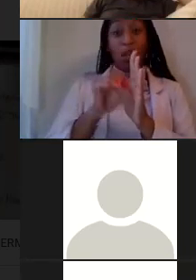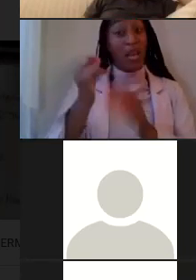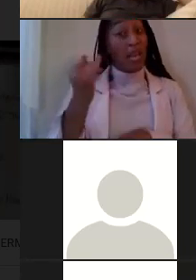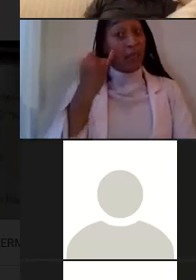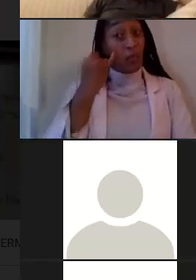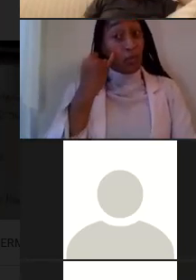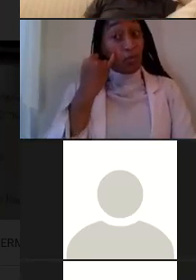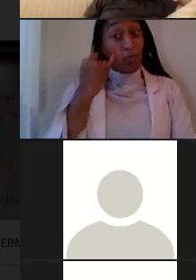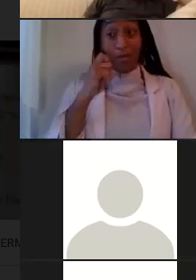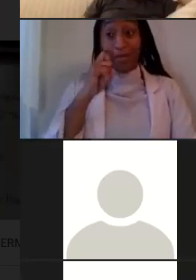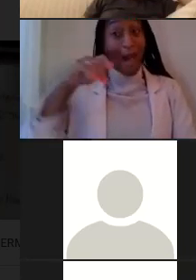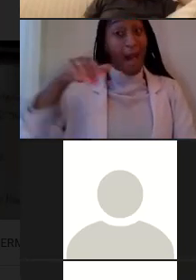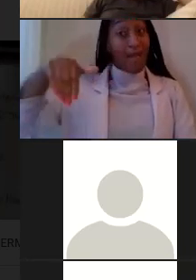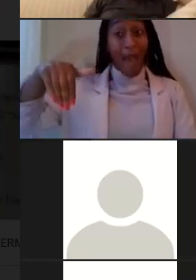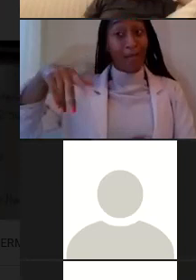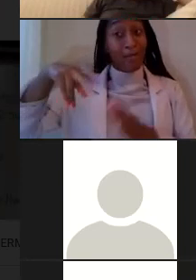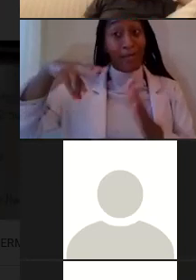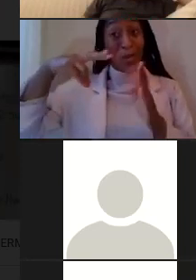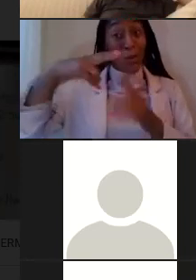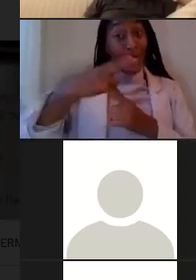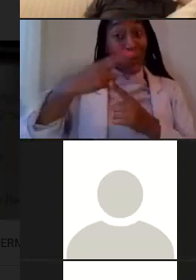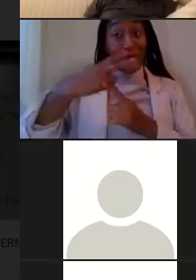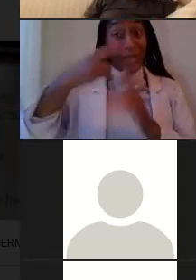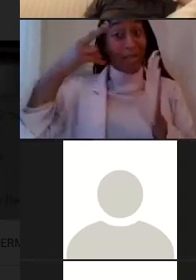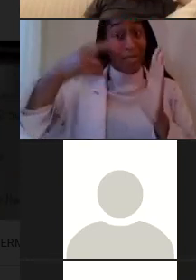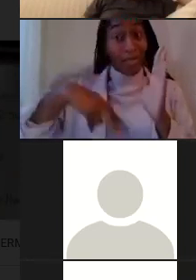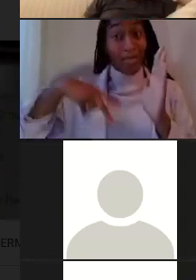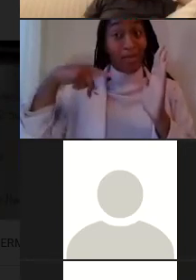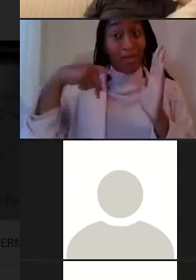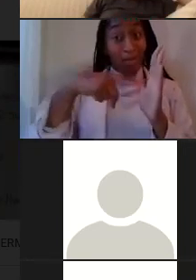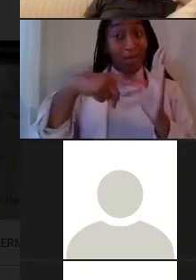and utilizing it, you're kind of missing out on some great things that can help you.